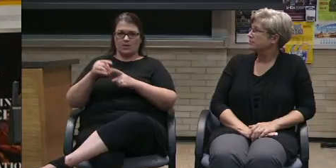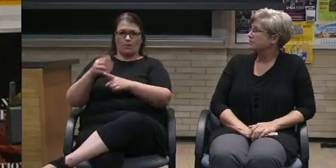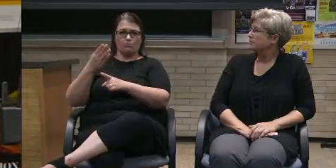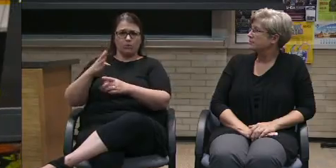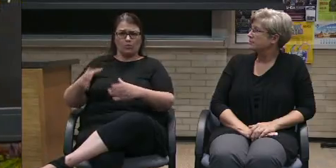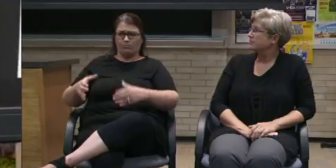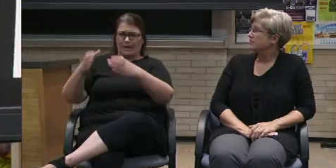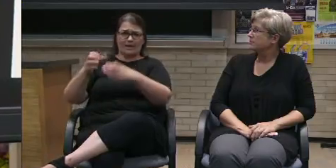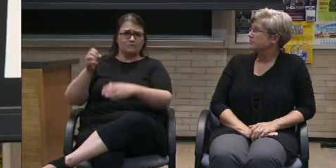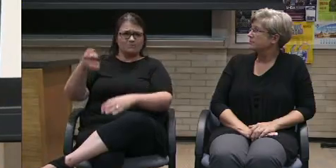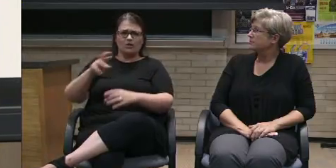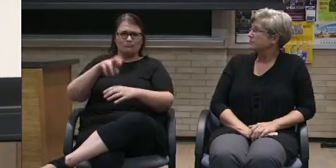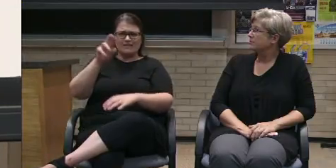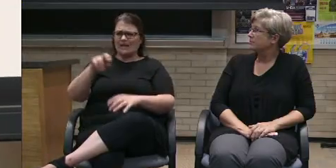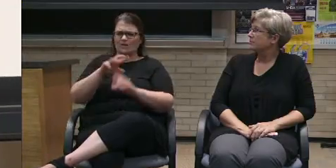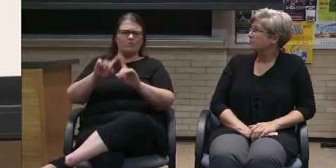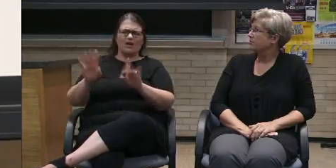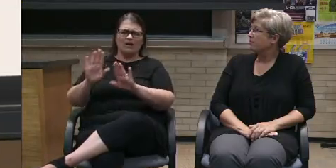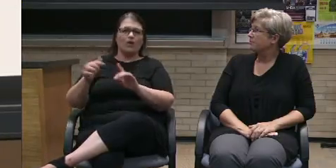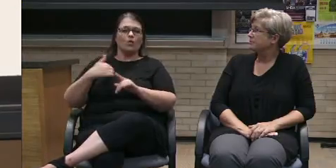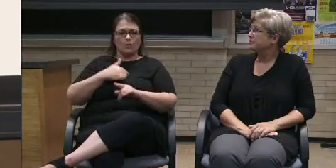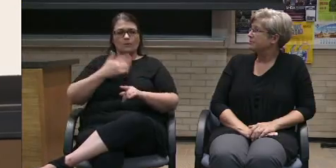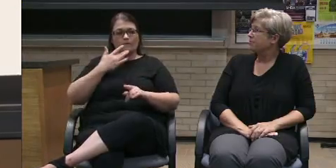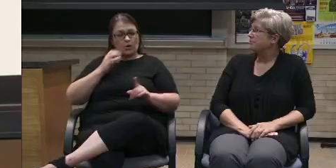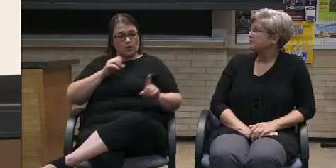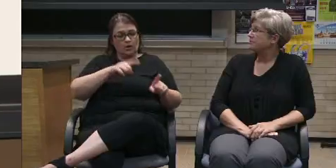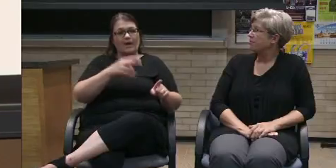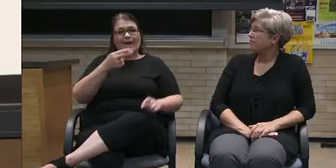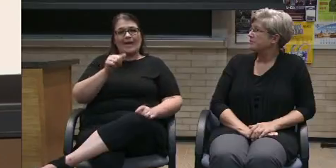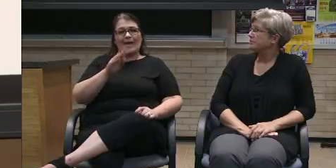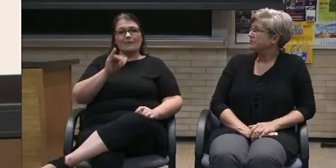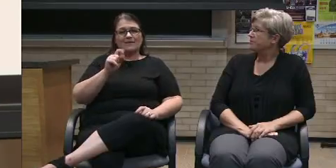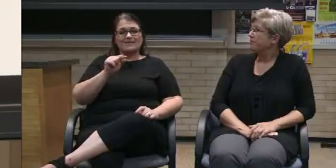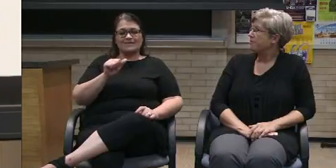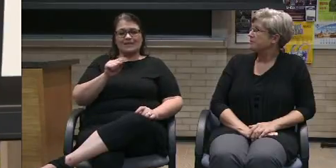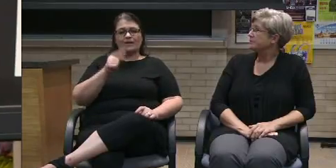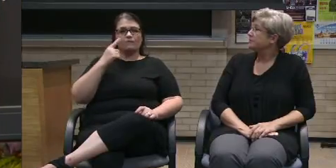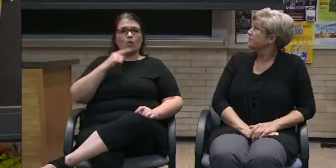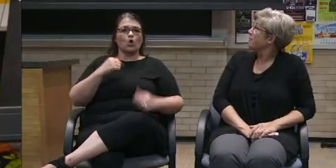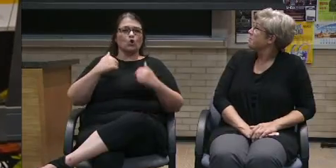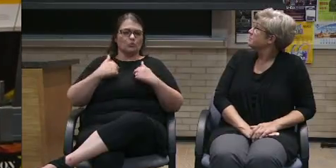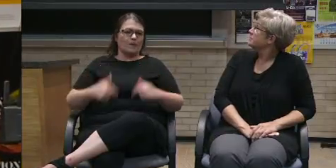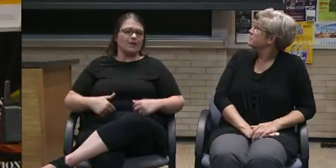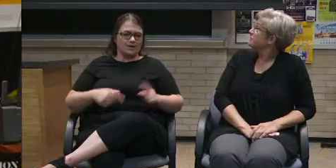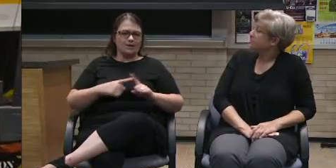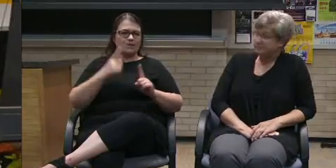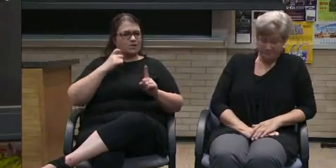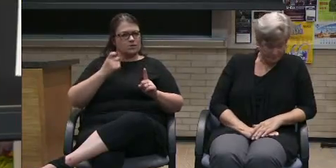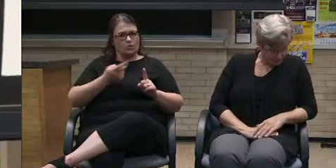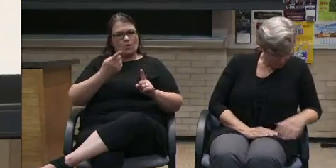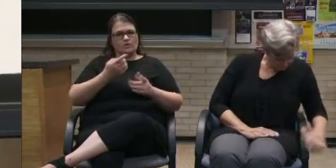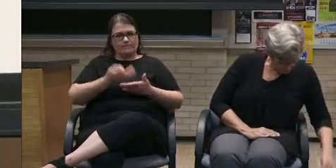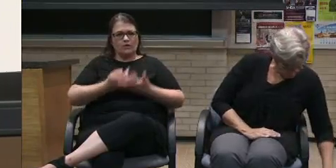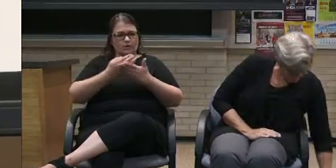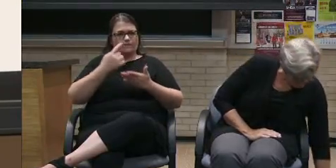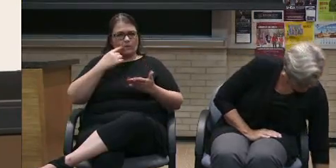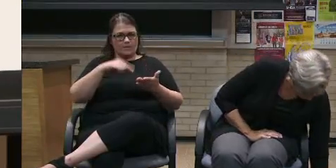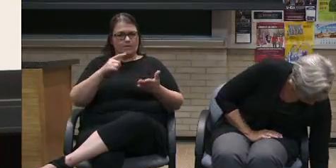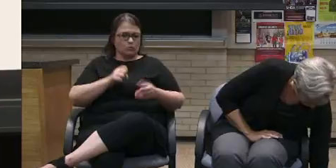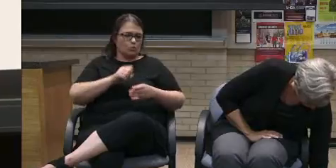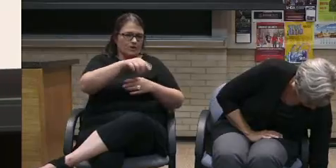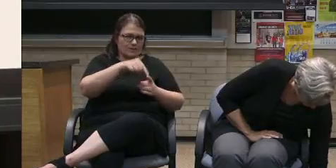Humanity box because they raise huge amounts of money because they're always doing bills. And our business students do a volunteer income tax assistance